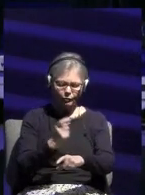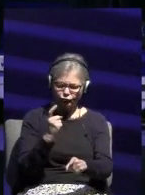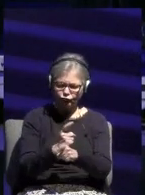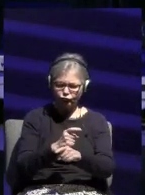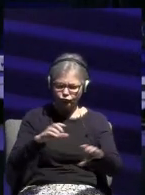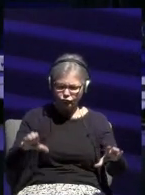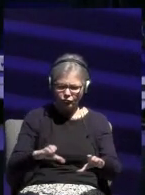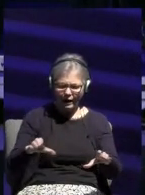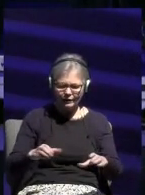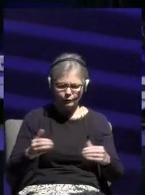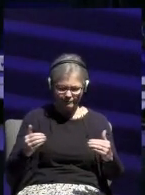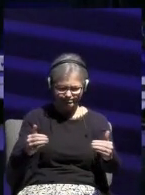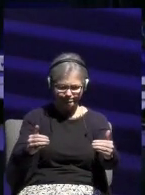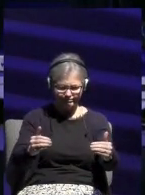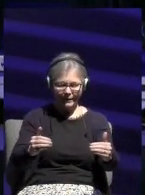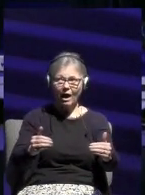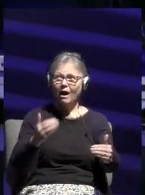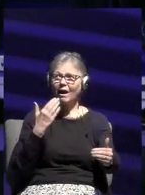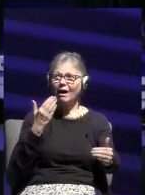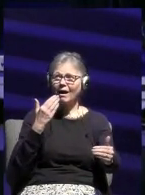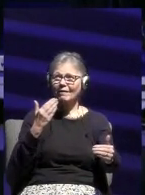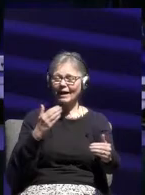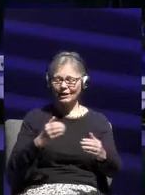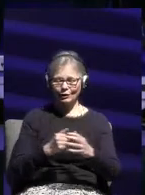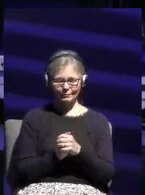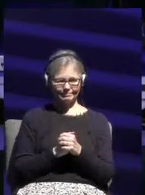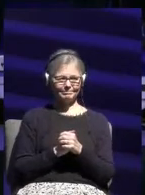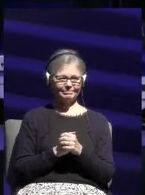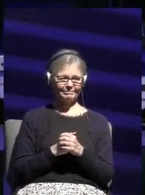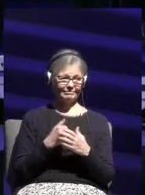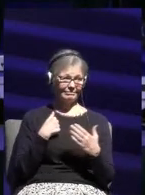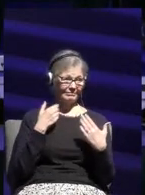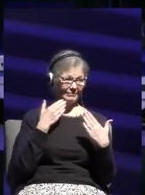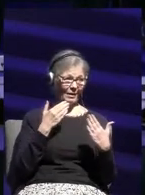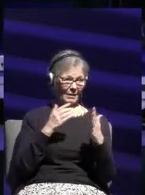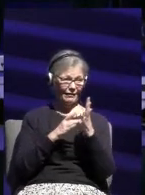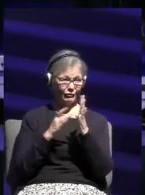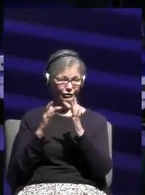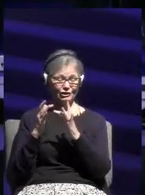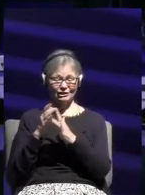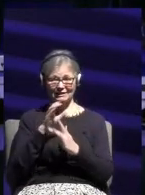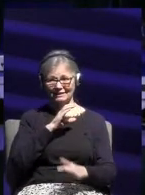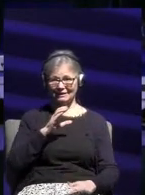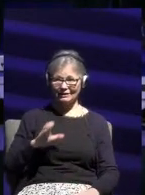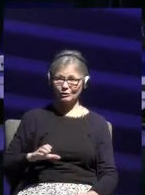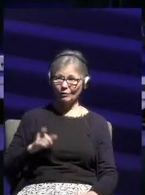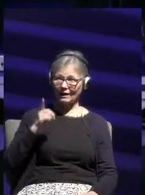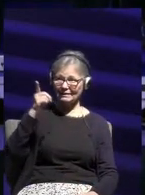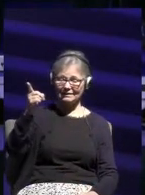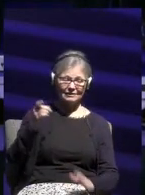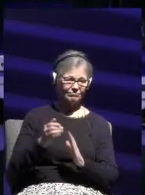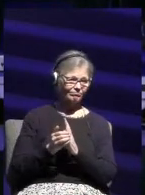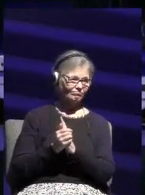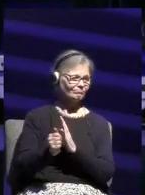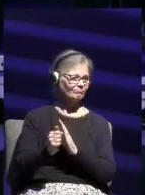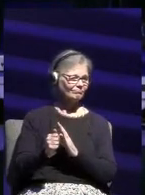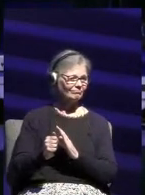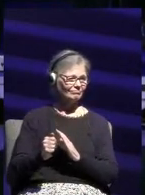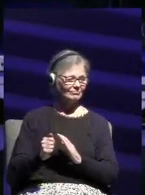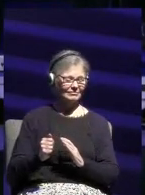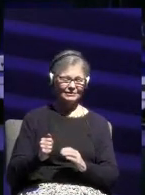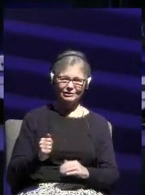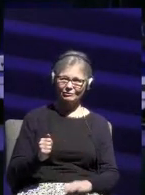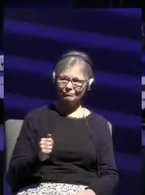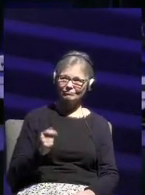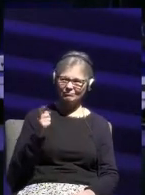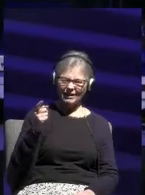ground. Hallelujah. I'm thankful that Jesus Christ has the ability and he